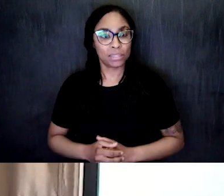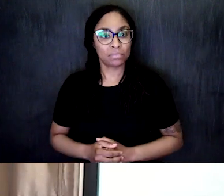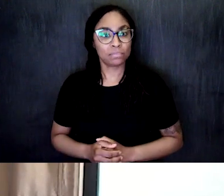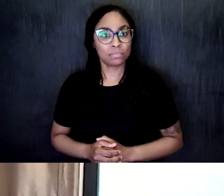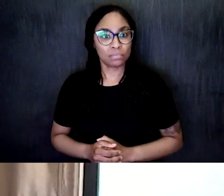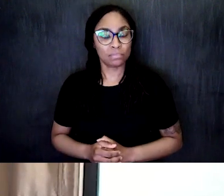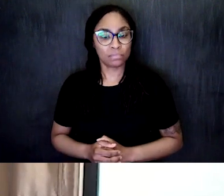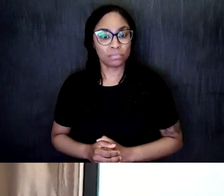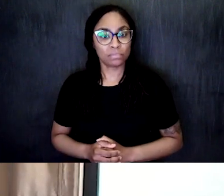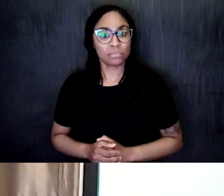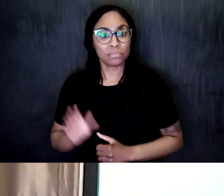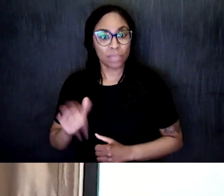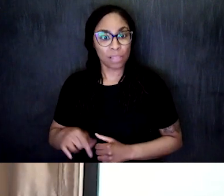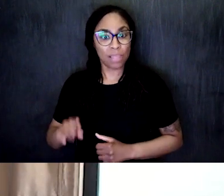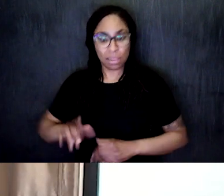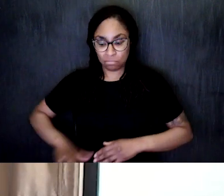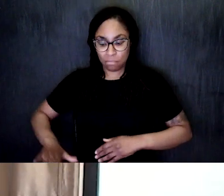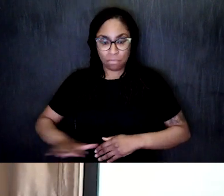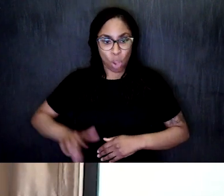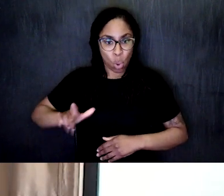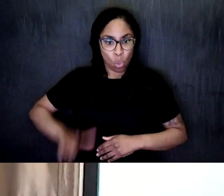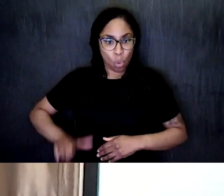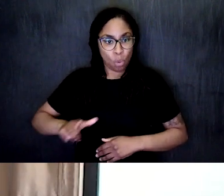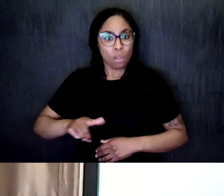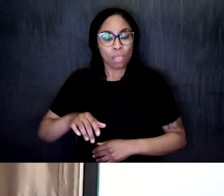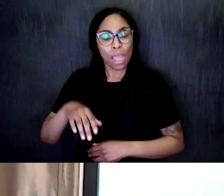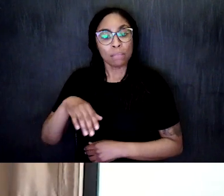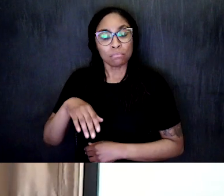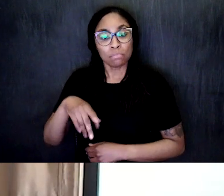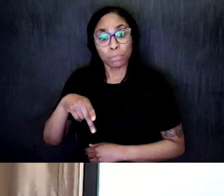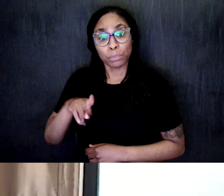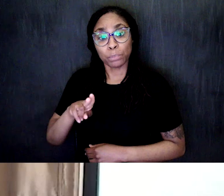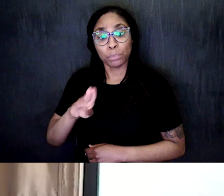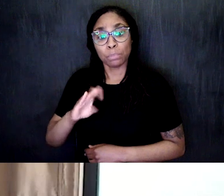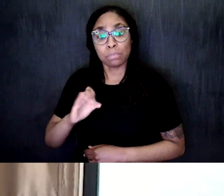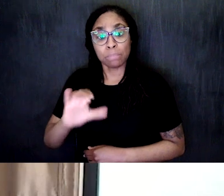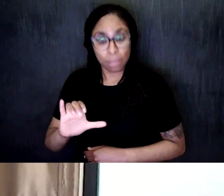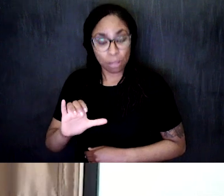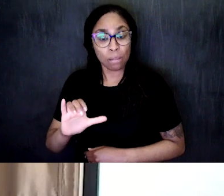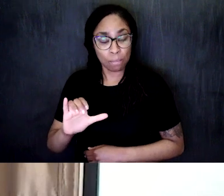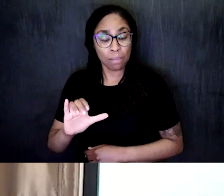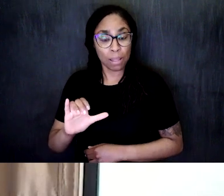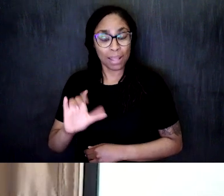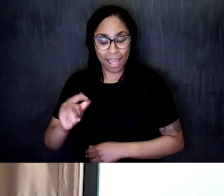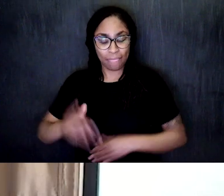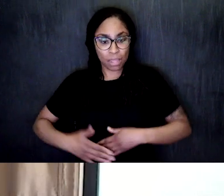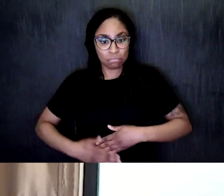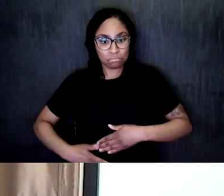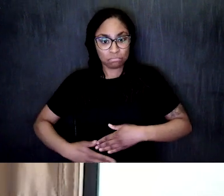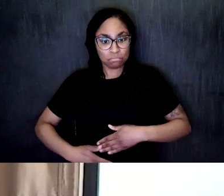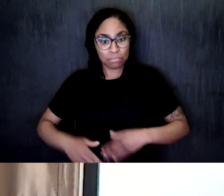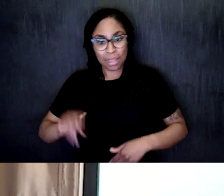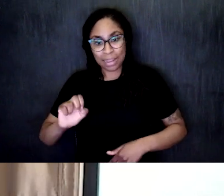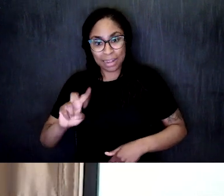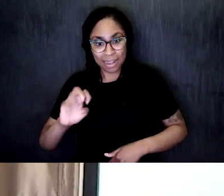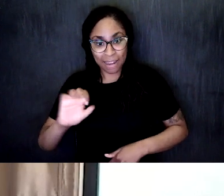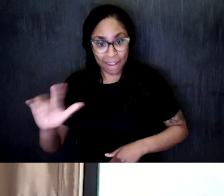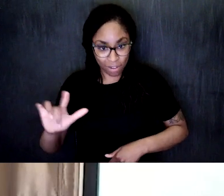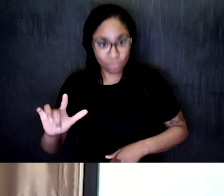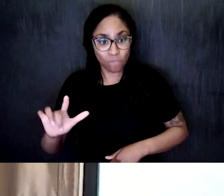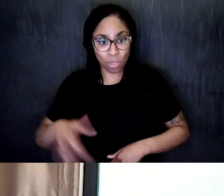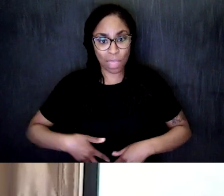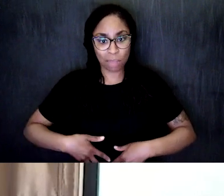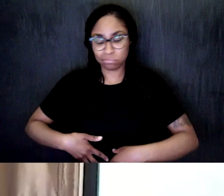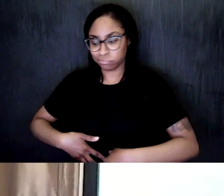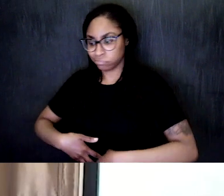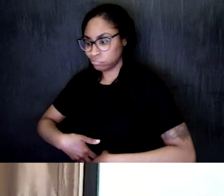up from just above the pubic bone, drawing the navel in, drawing the lower belly in, feel the length along the side